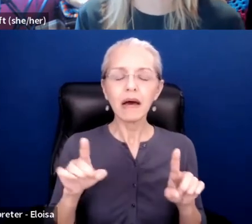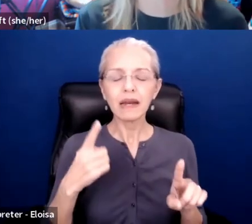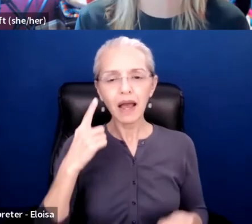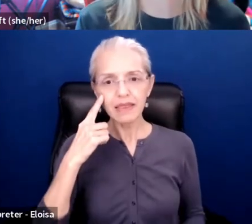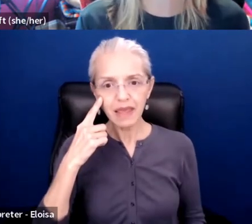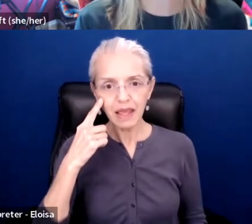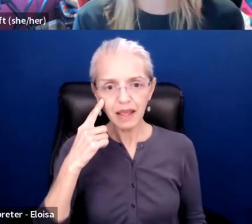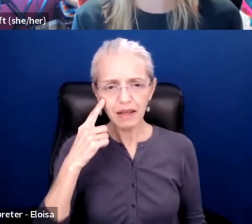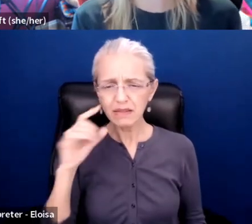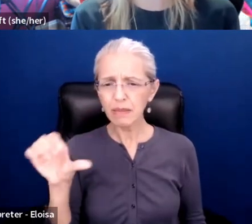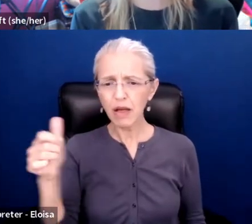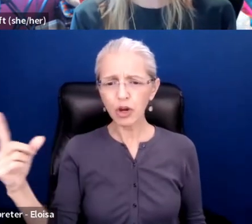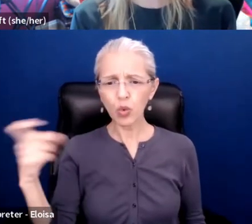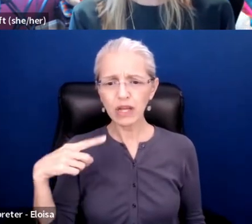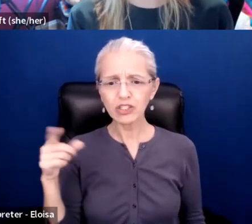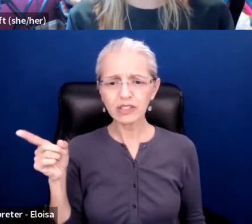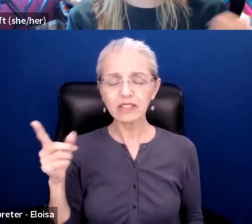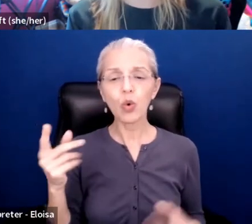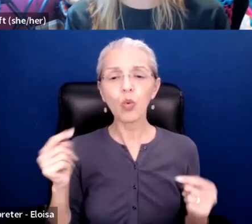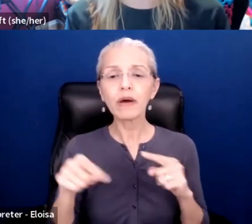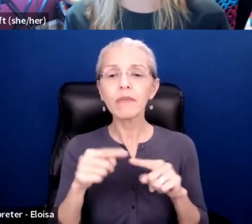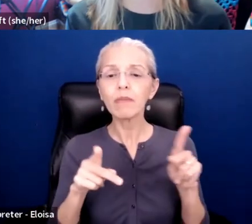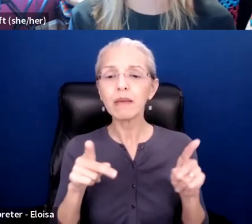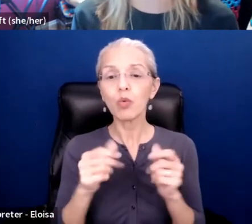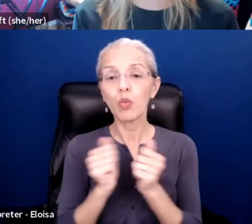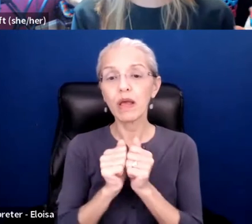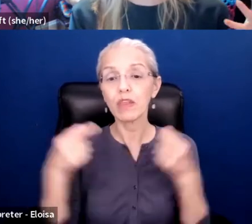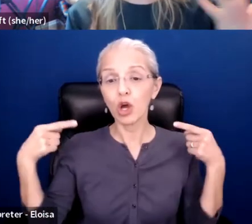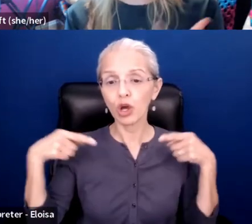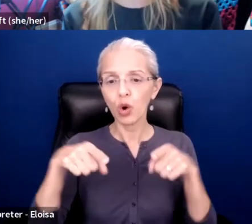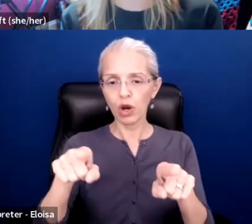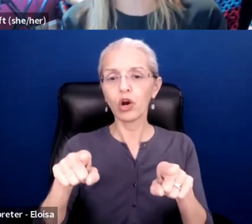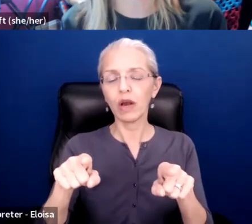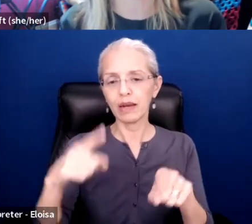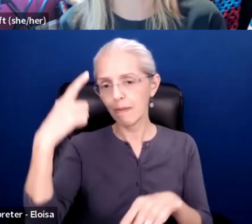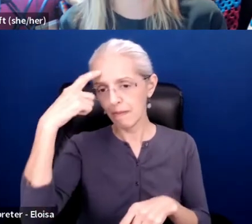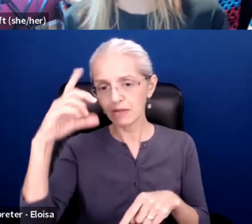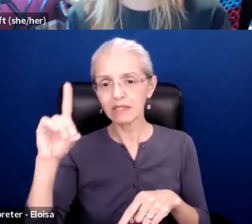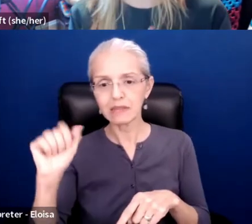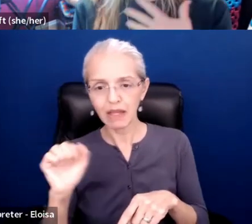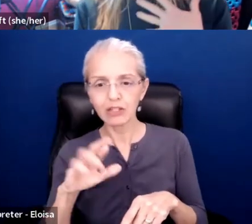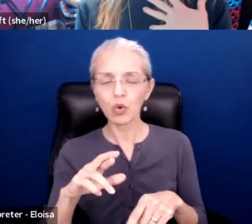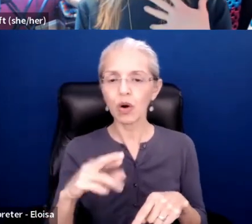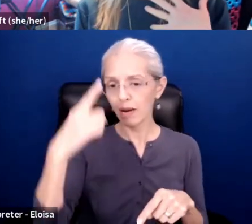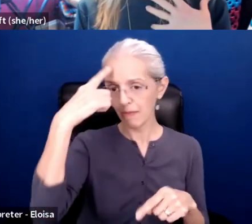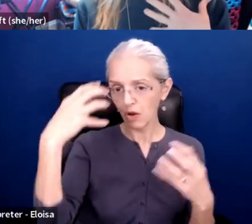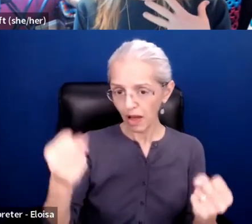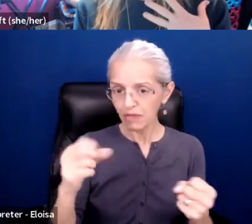there were some other questions too. You know, what about people with co-occurring developmental disabilities and mental health conditions? You know,